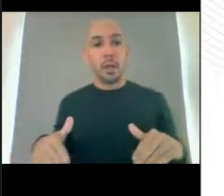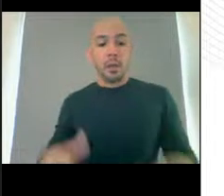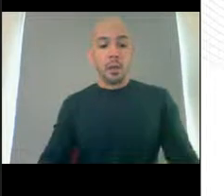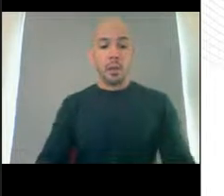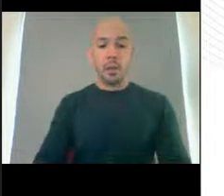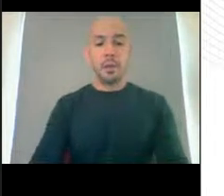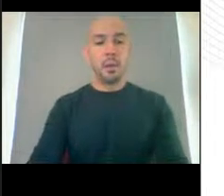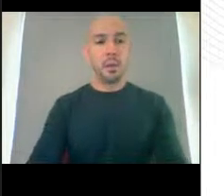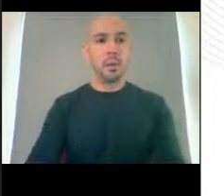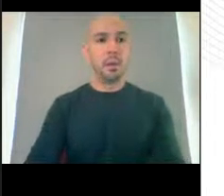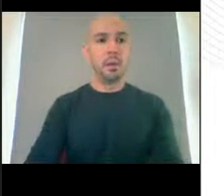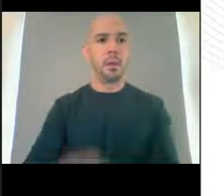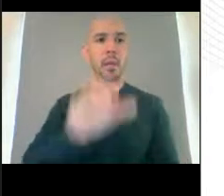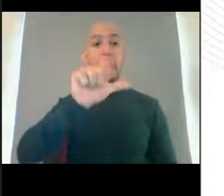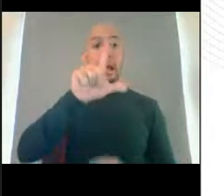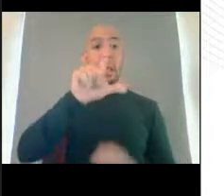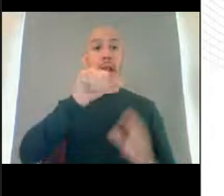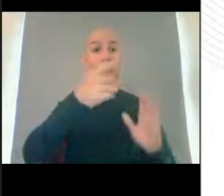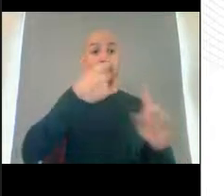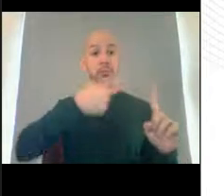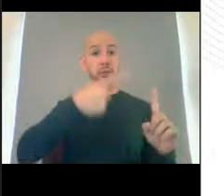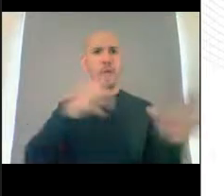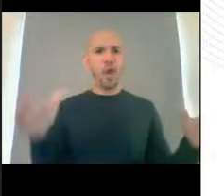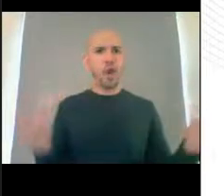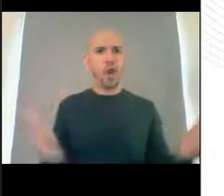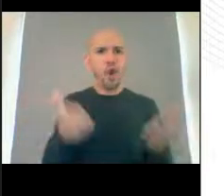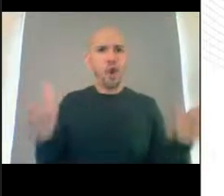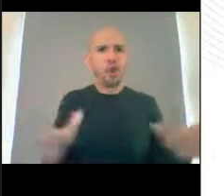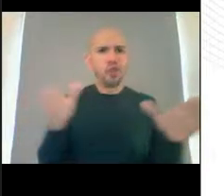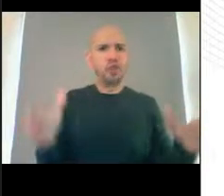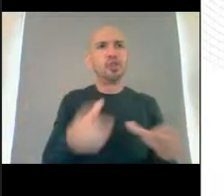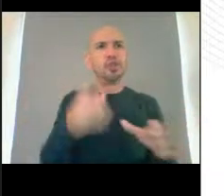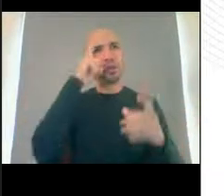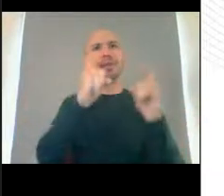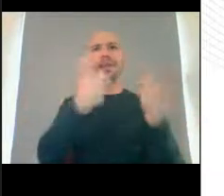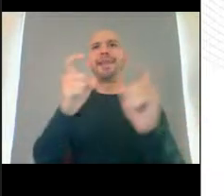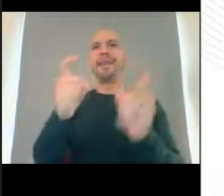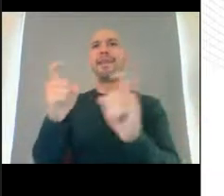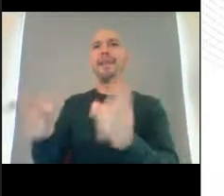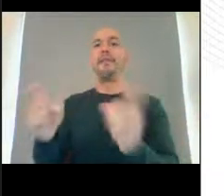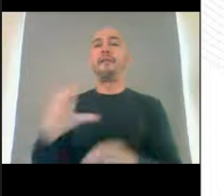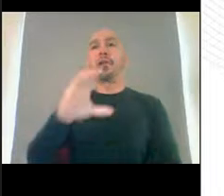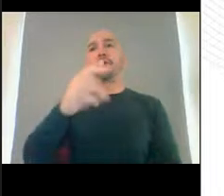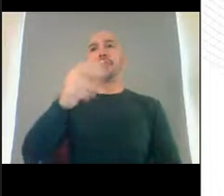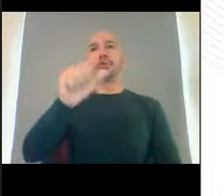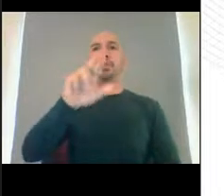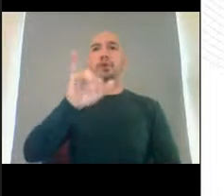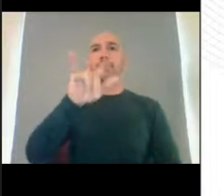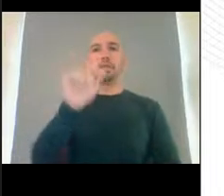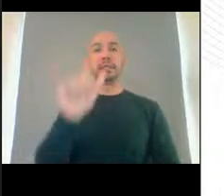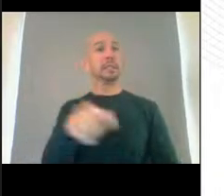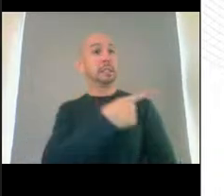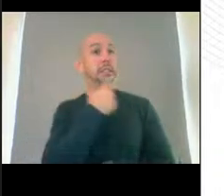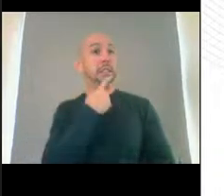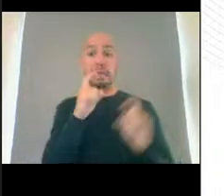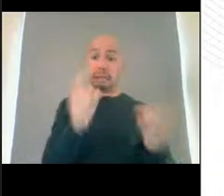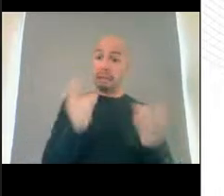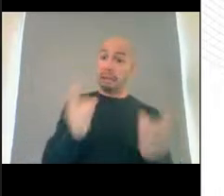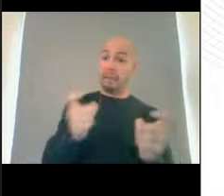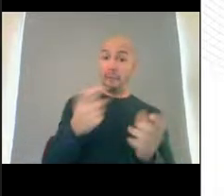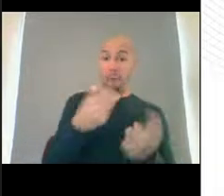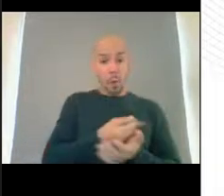all to give to charity and for him he had us saying not only charity wasn't just money he said a smile is